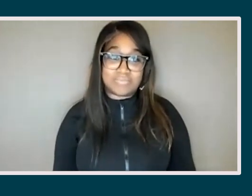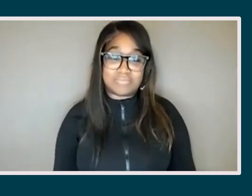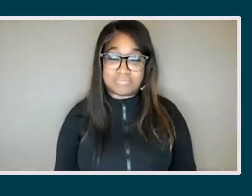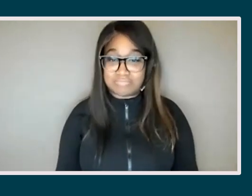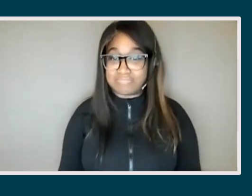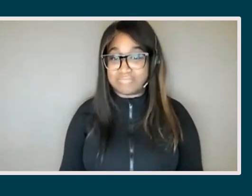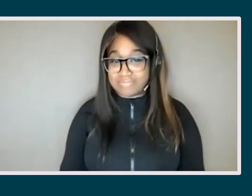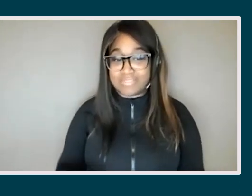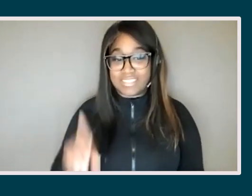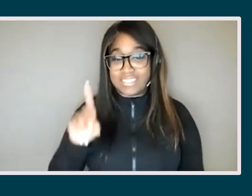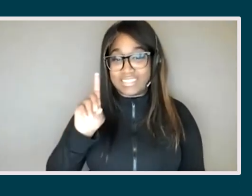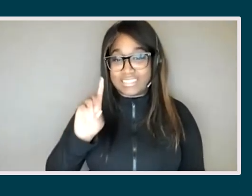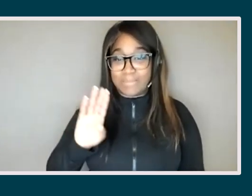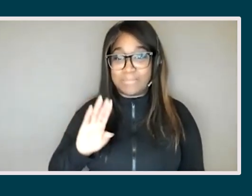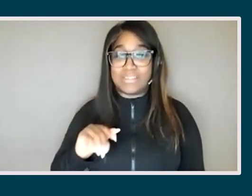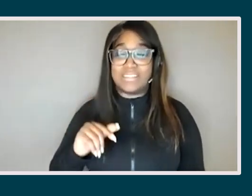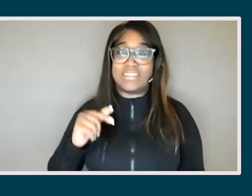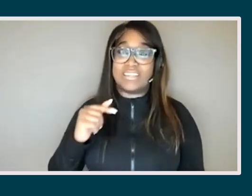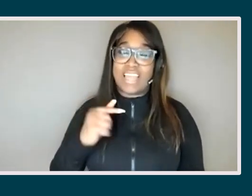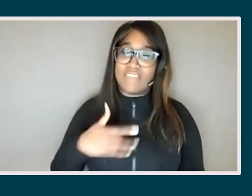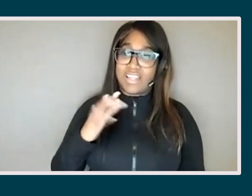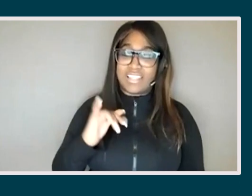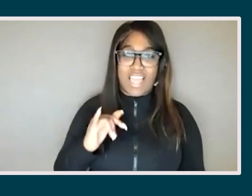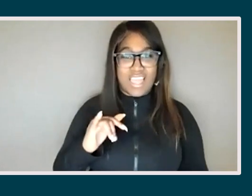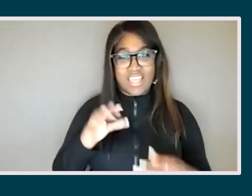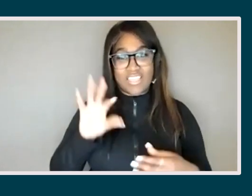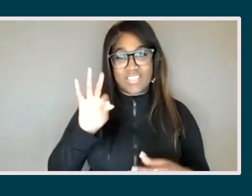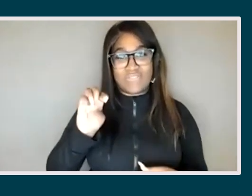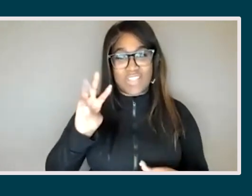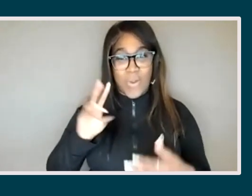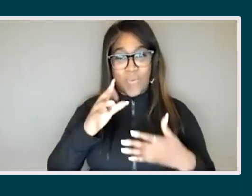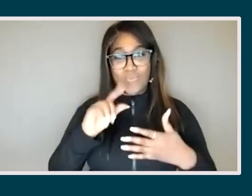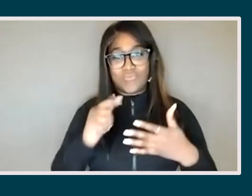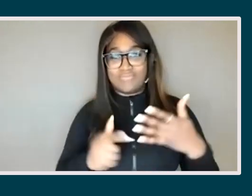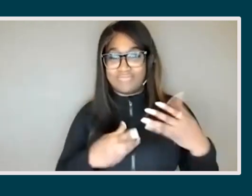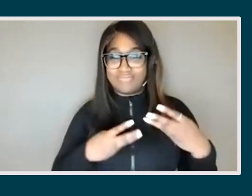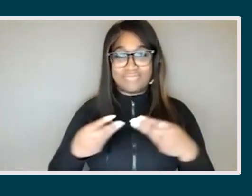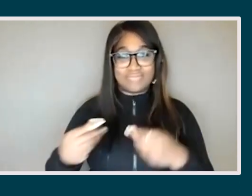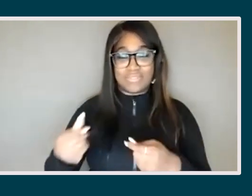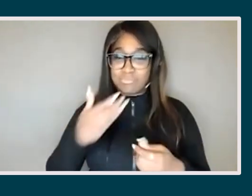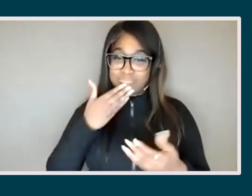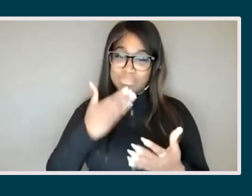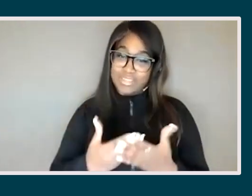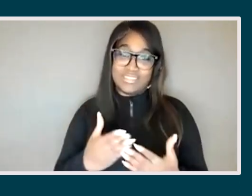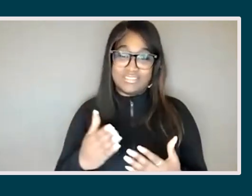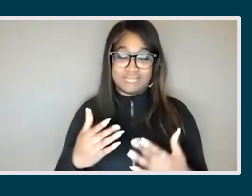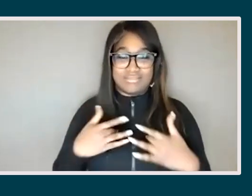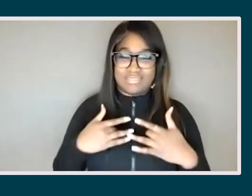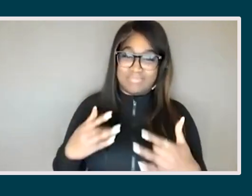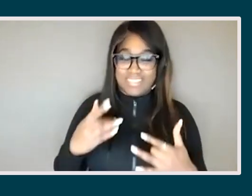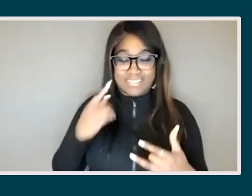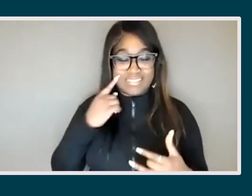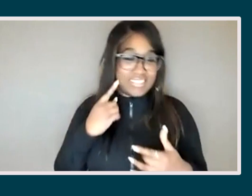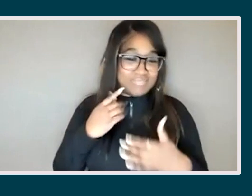I thought the flow, I thought it was very good, as I usually do. I believe this